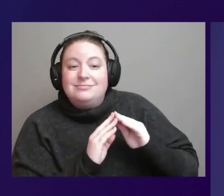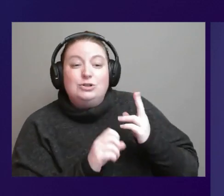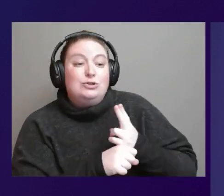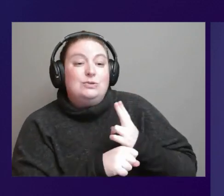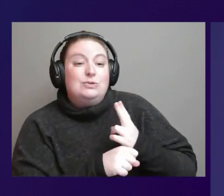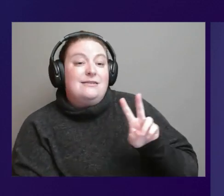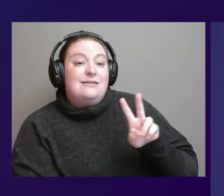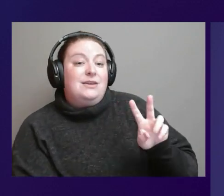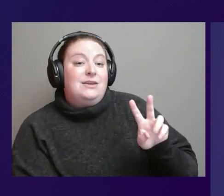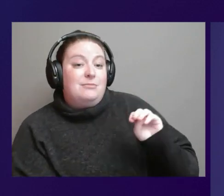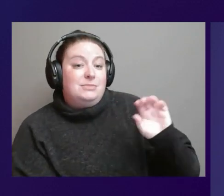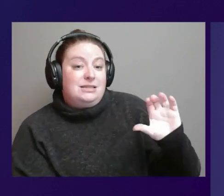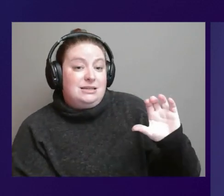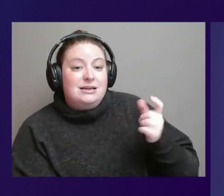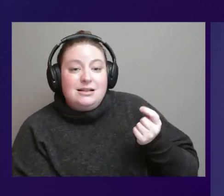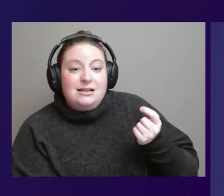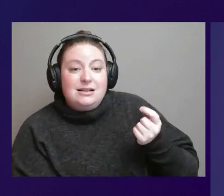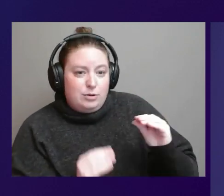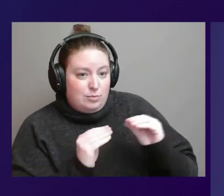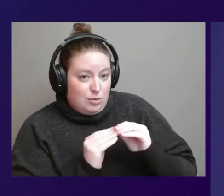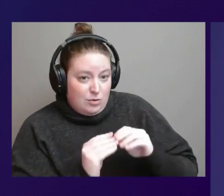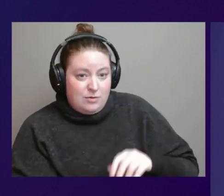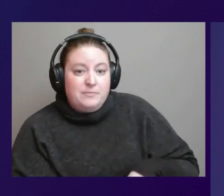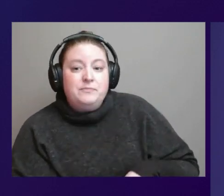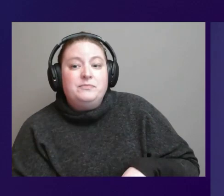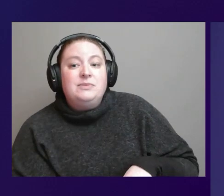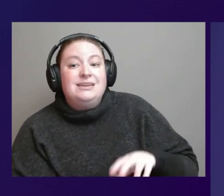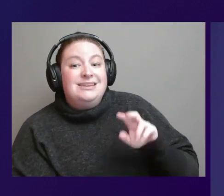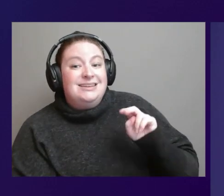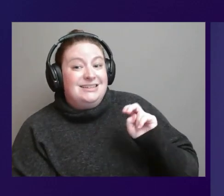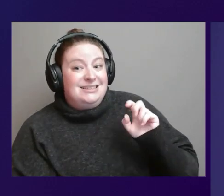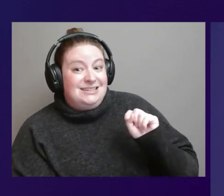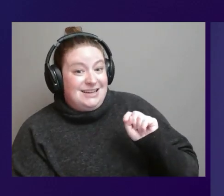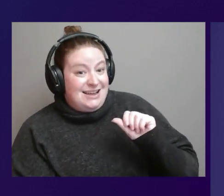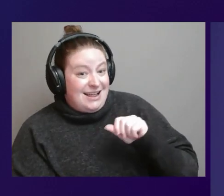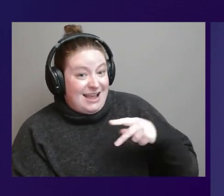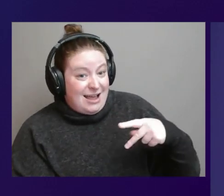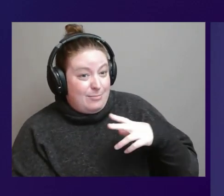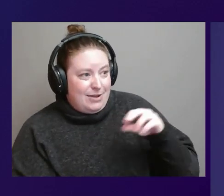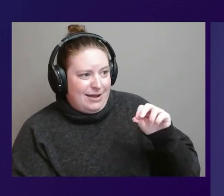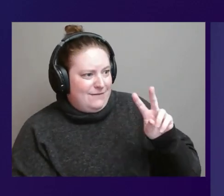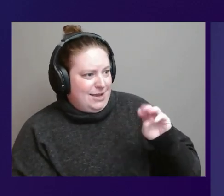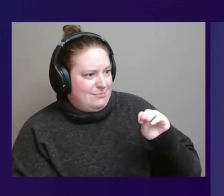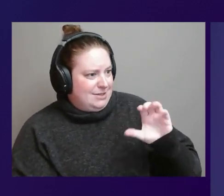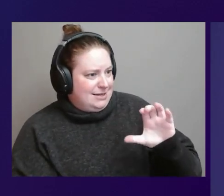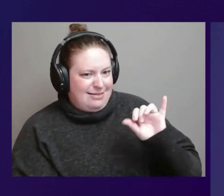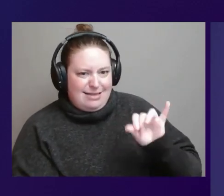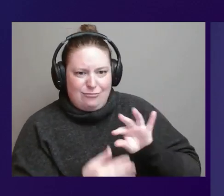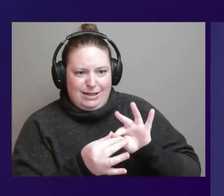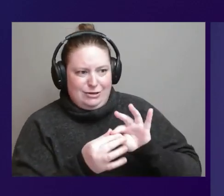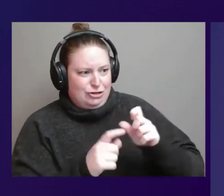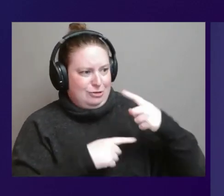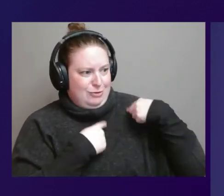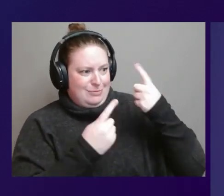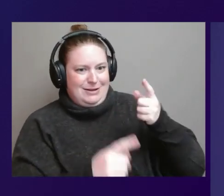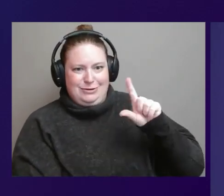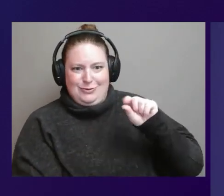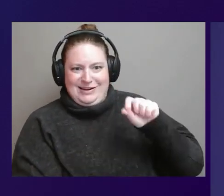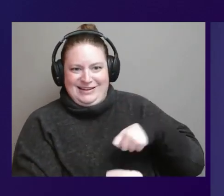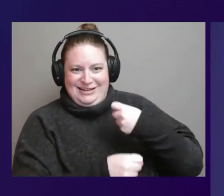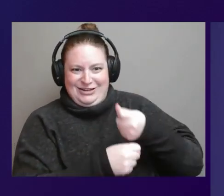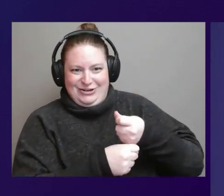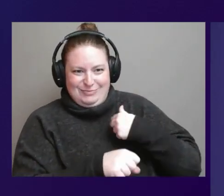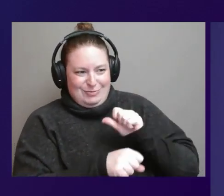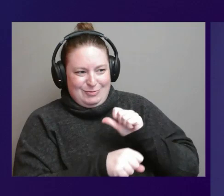more. The relationship between VMware and NetApp goes back 20 years at this point. We've been working with them side by side. The